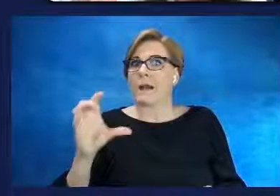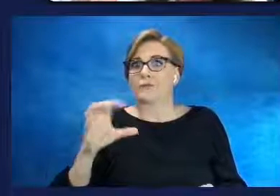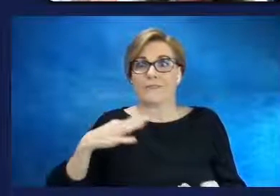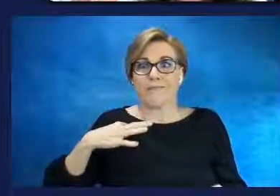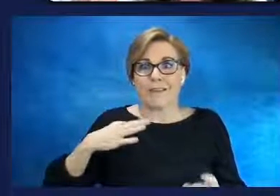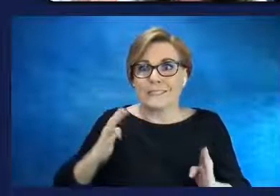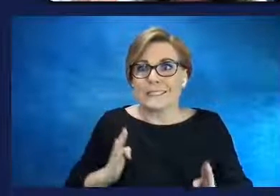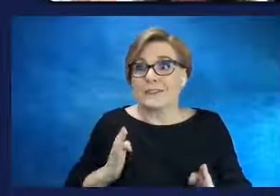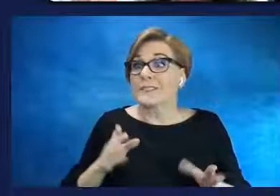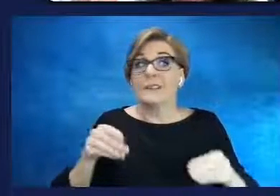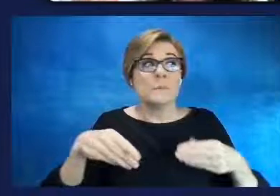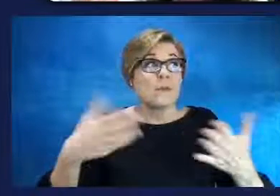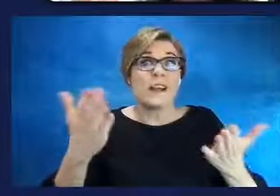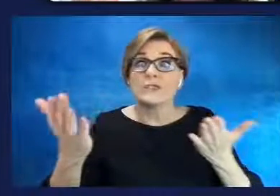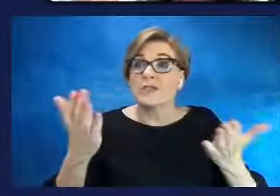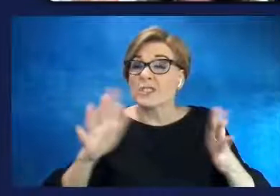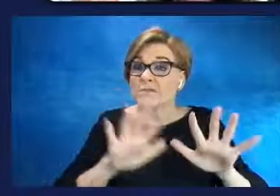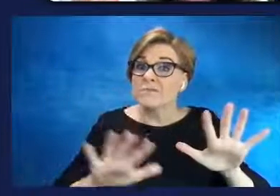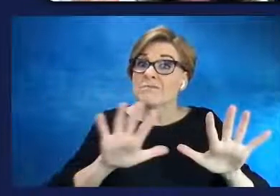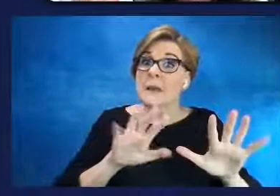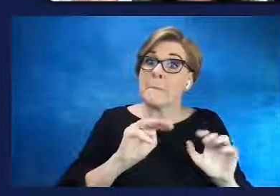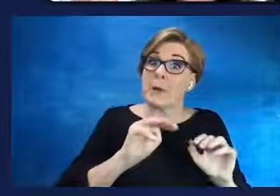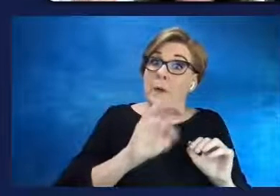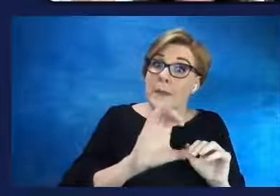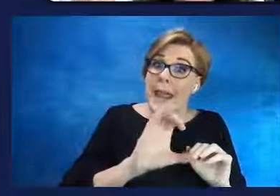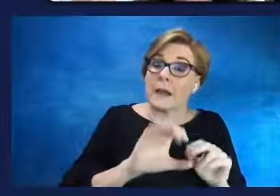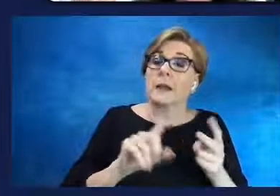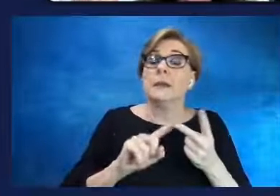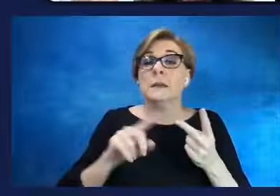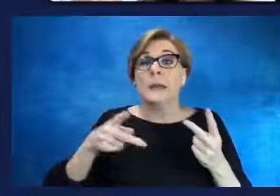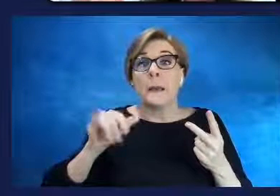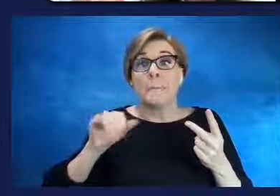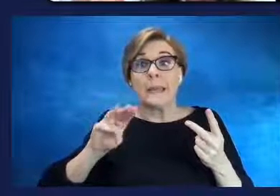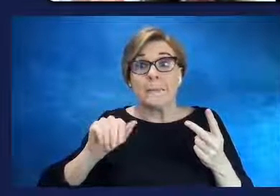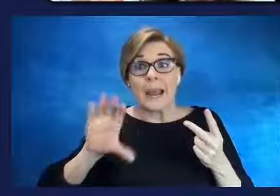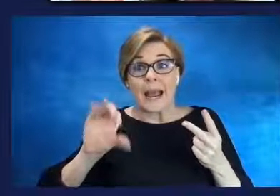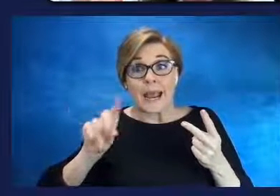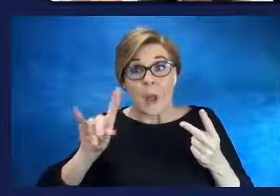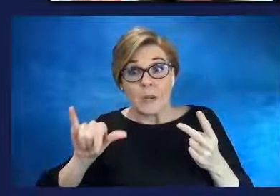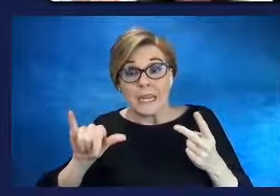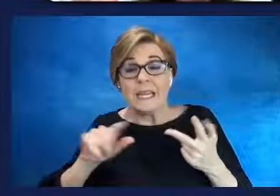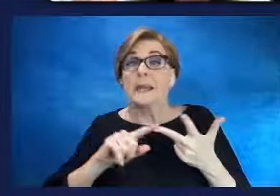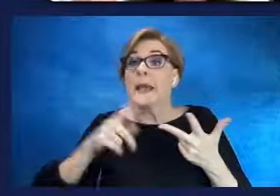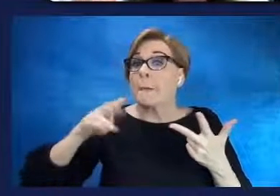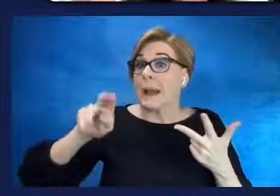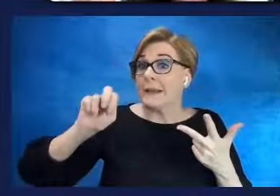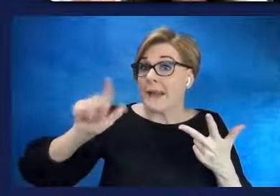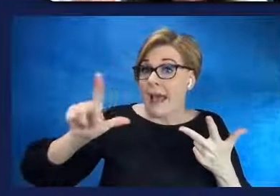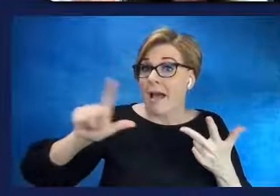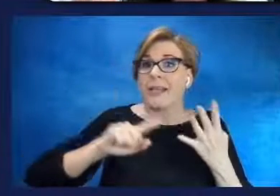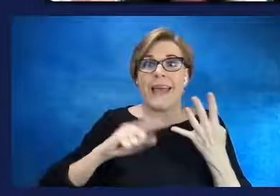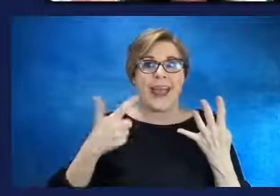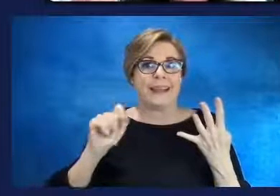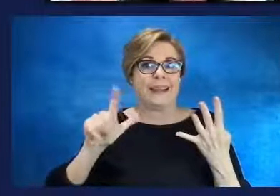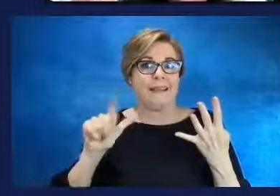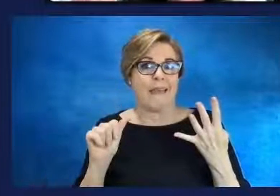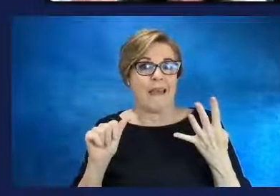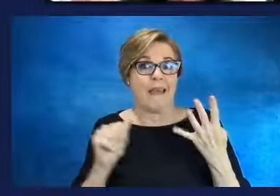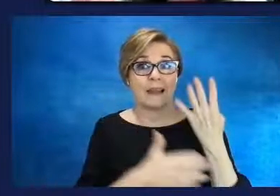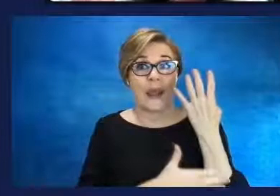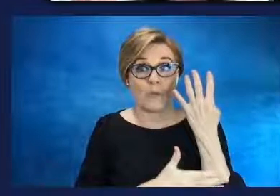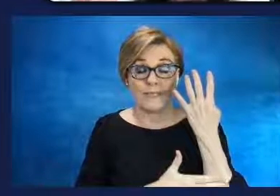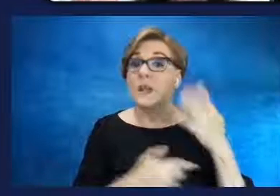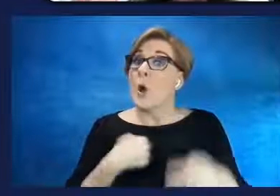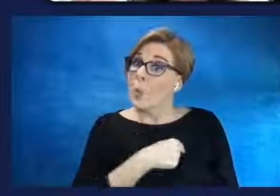services throughout Maricopa, Pima, Pinal, and Gila counties. And today, we're going to be accompanied by 3 peer